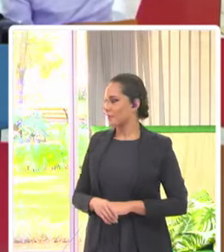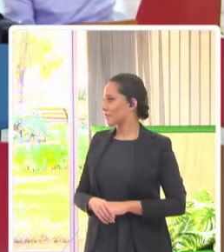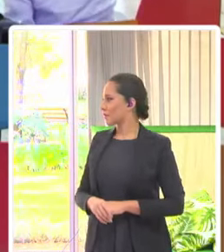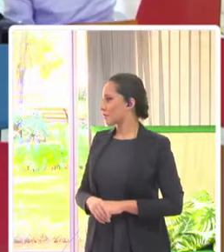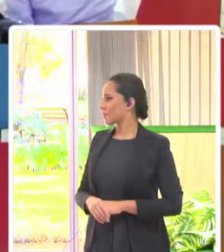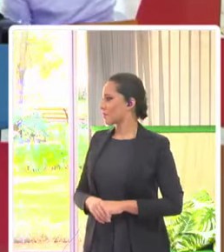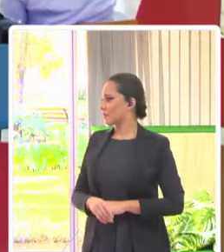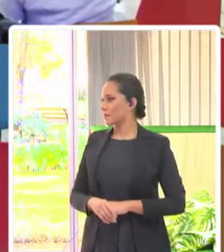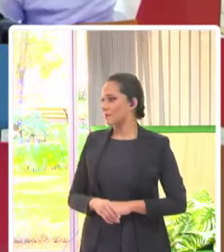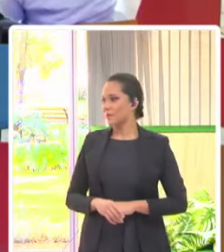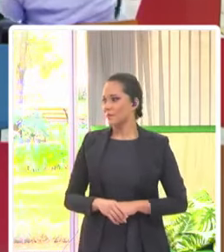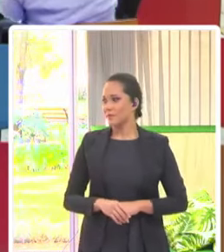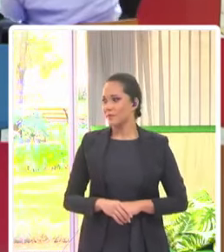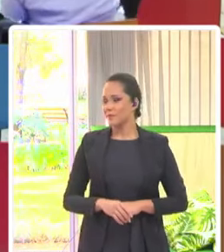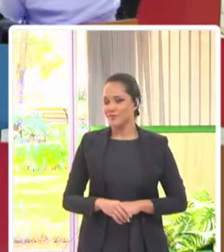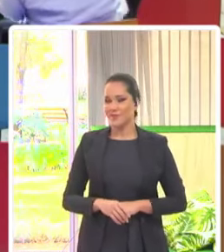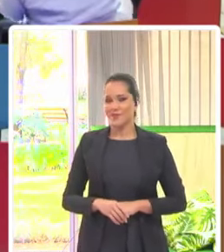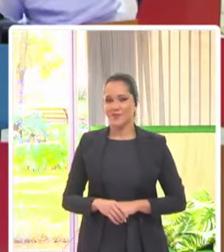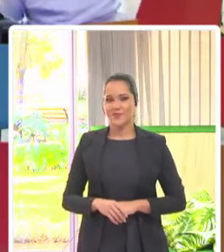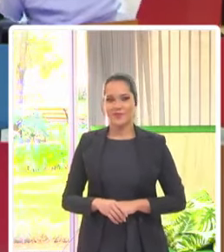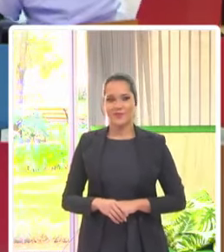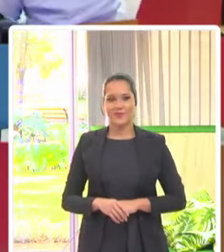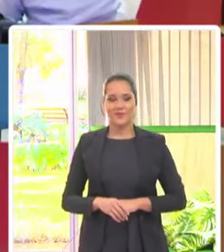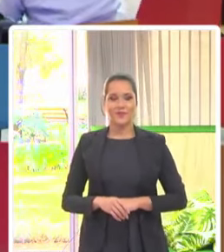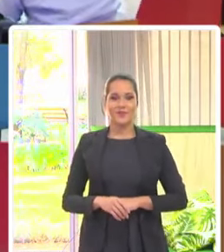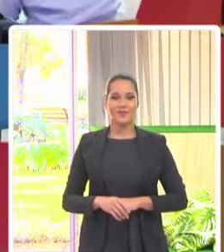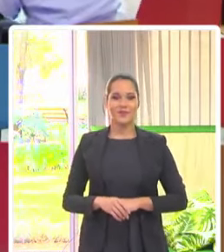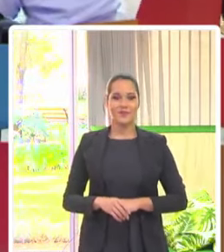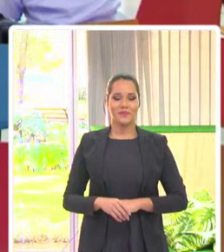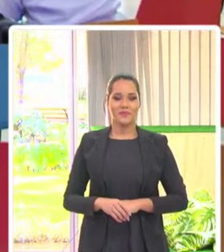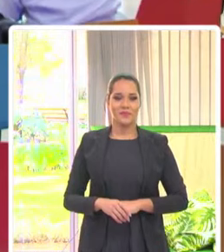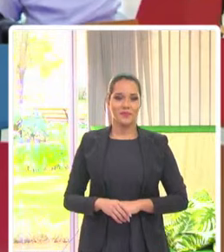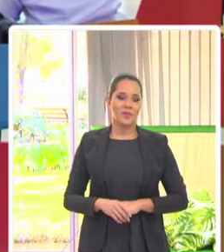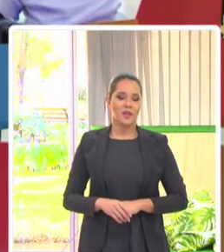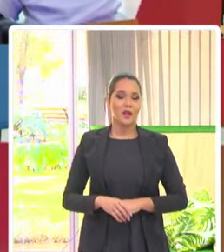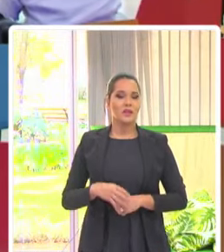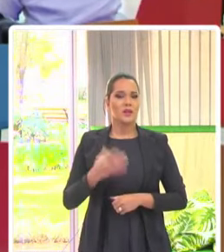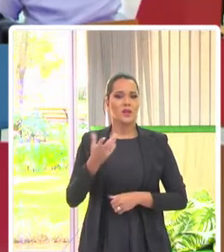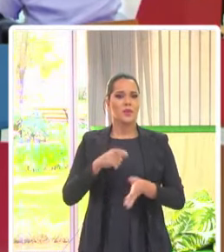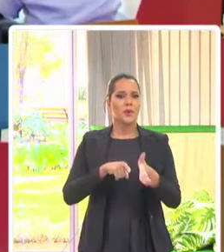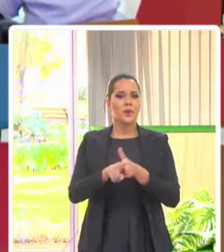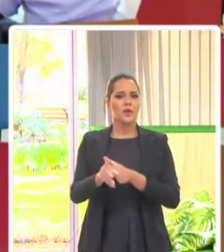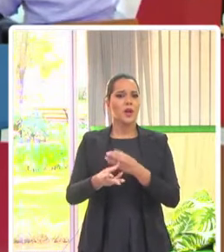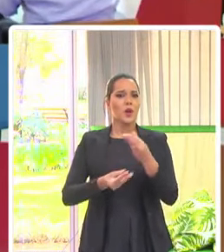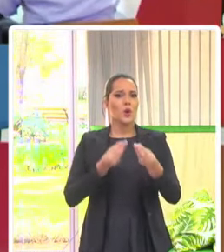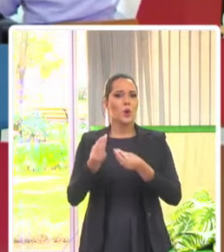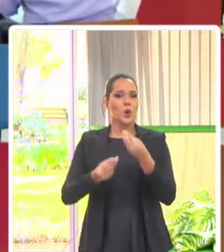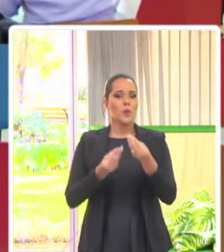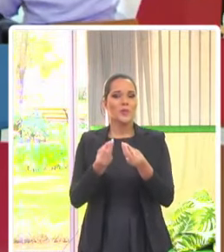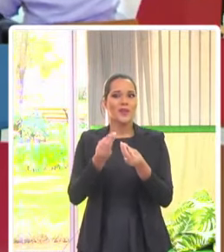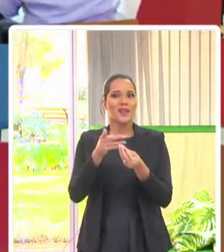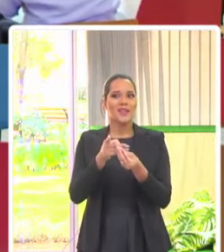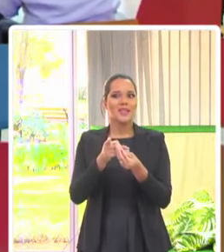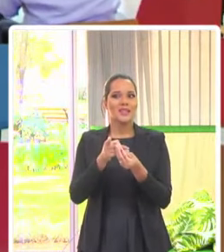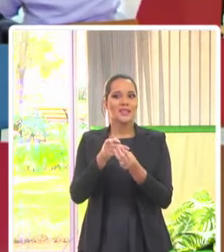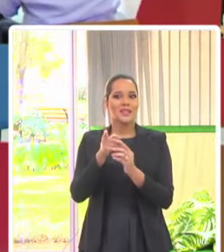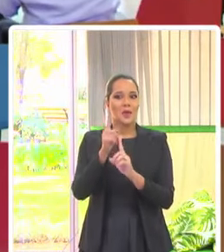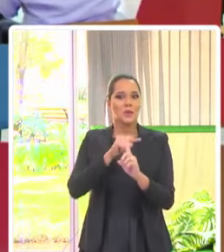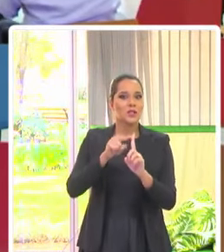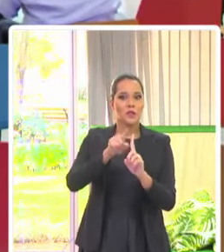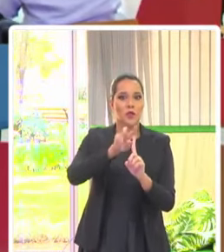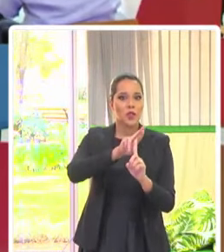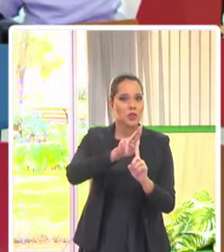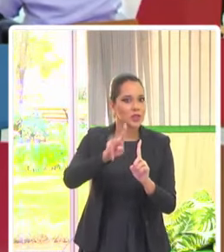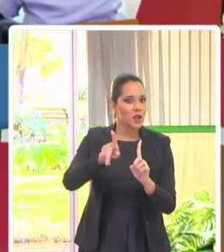Yeah. Now, just to ask how this national mission works, you said that you solved the problems with the local